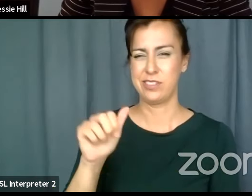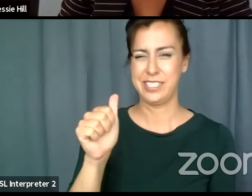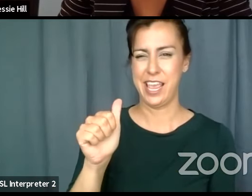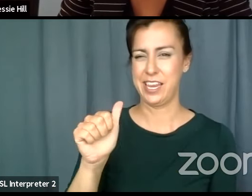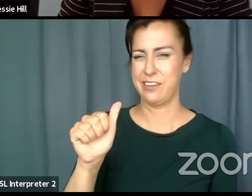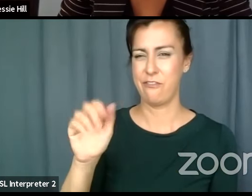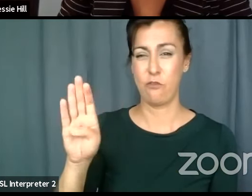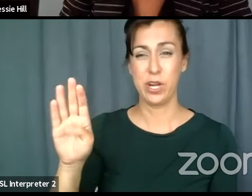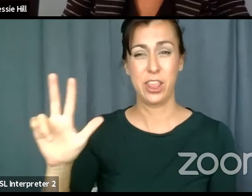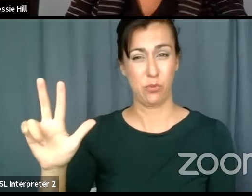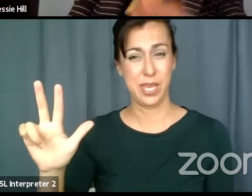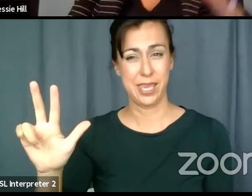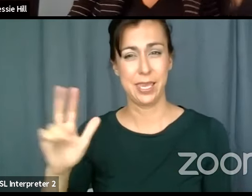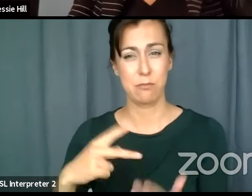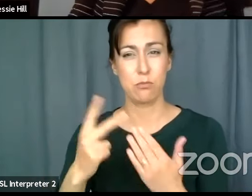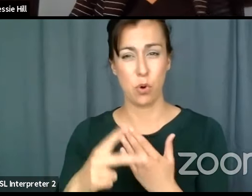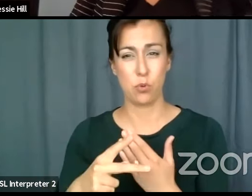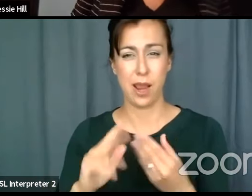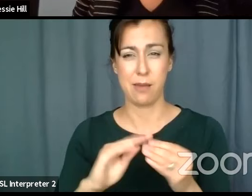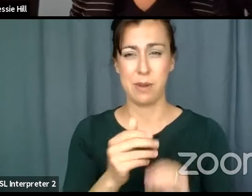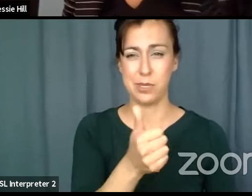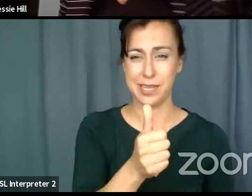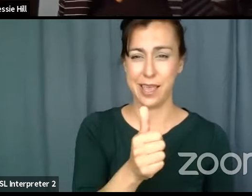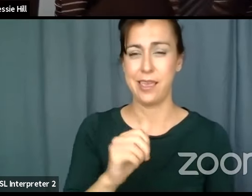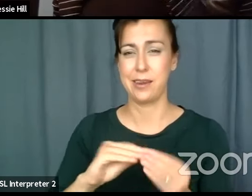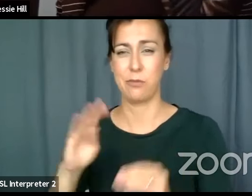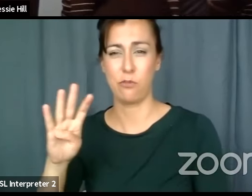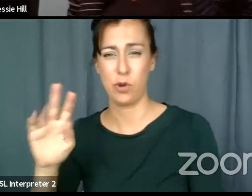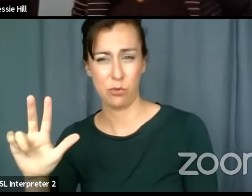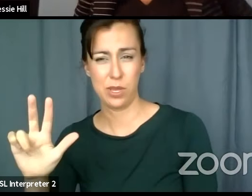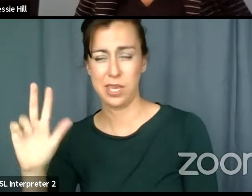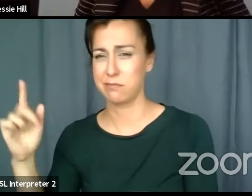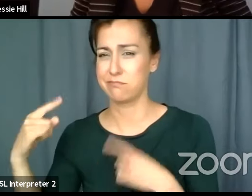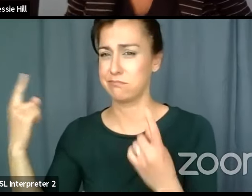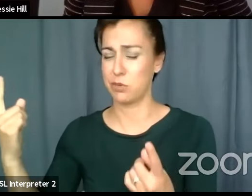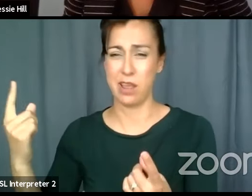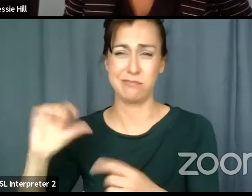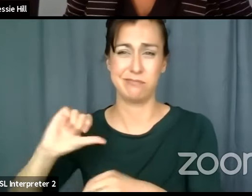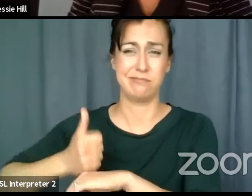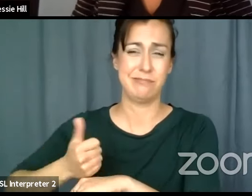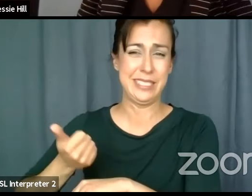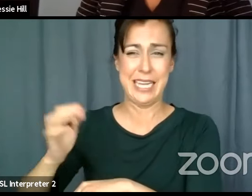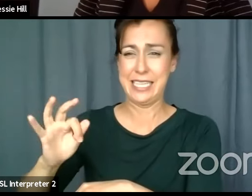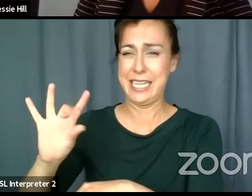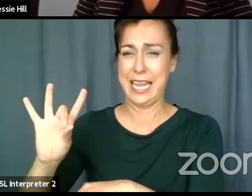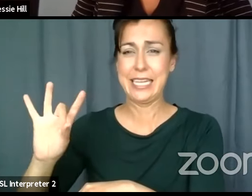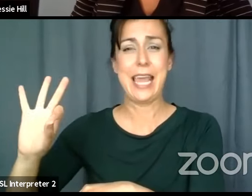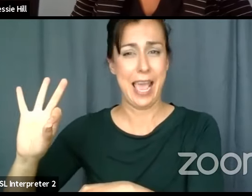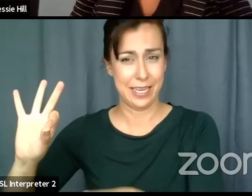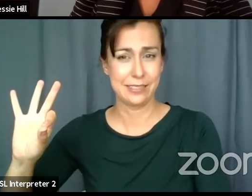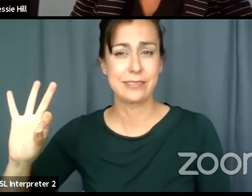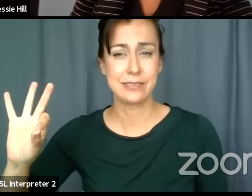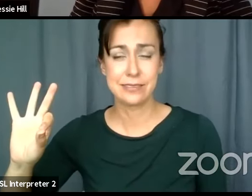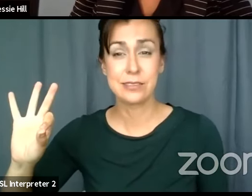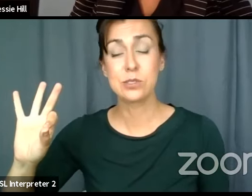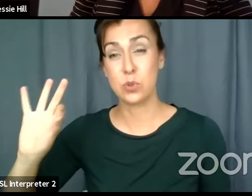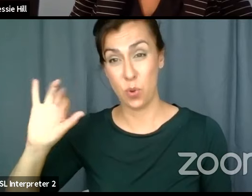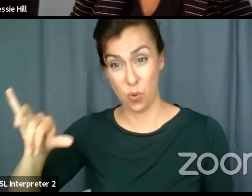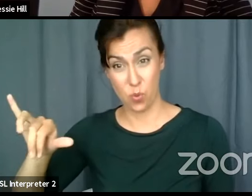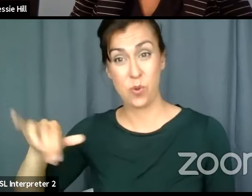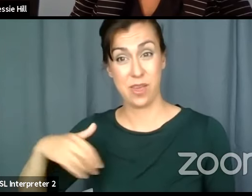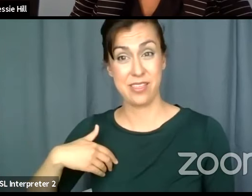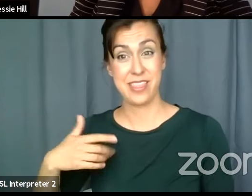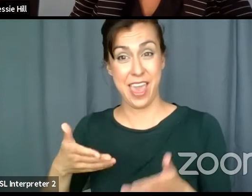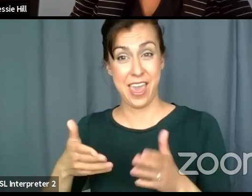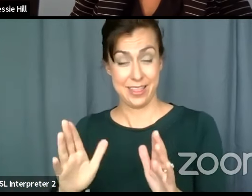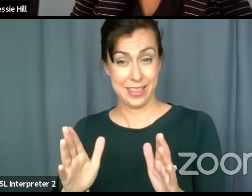around, I believe, at least since 1989. And it allows for law enforcement agencies to